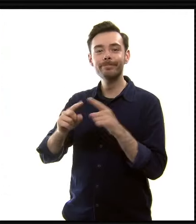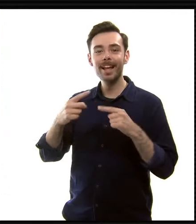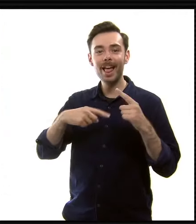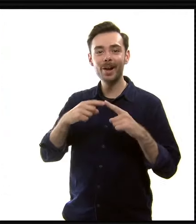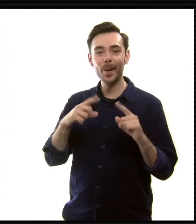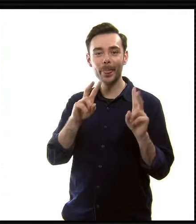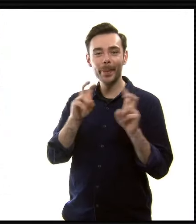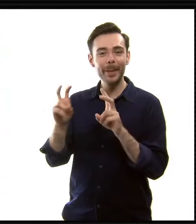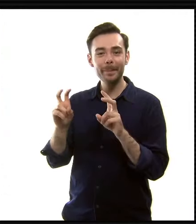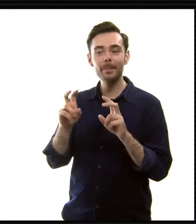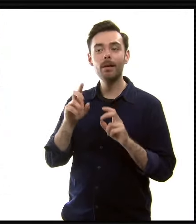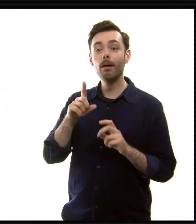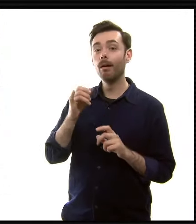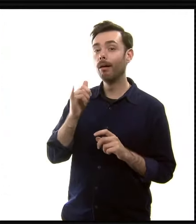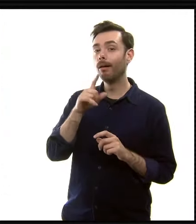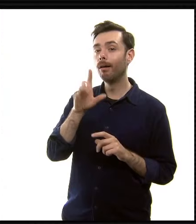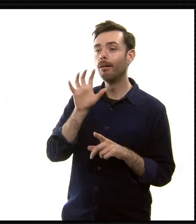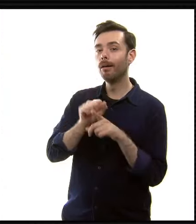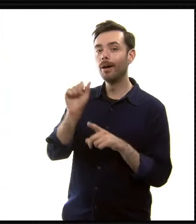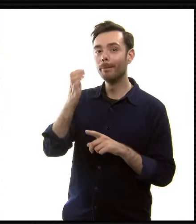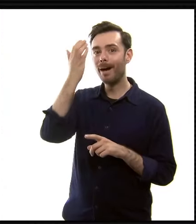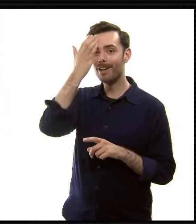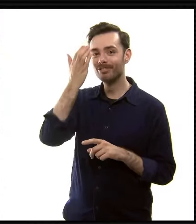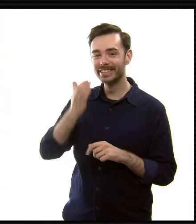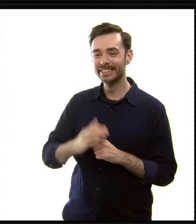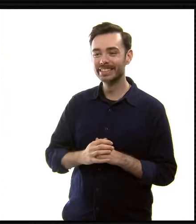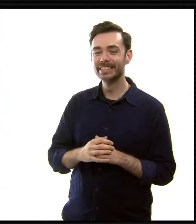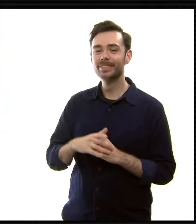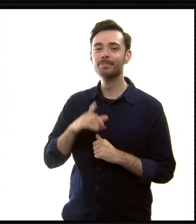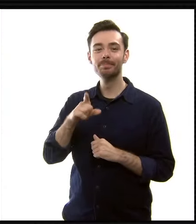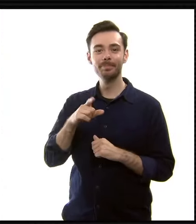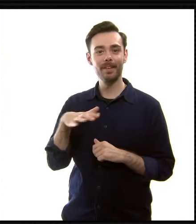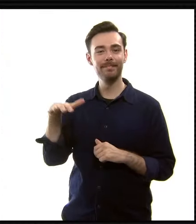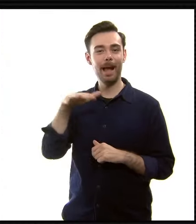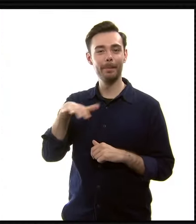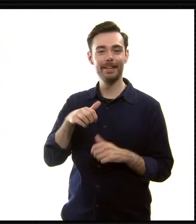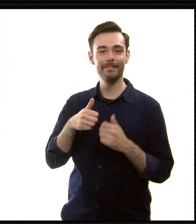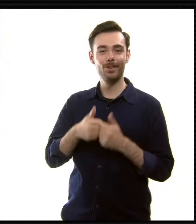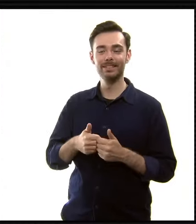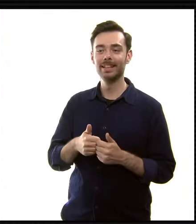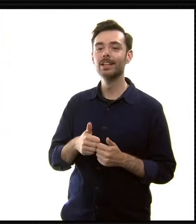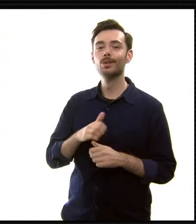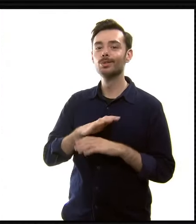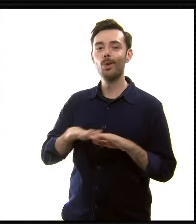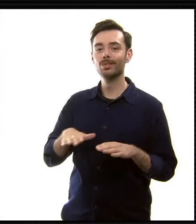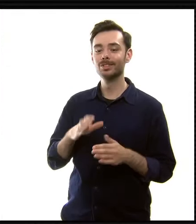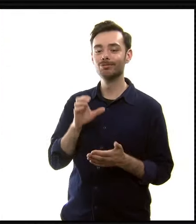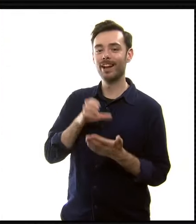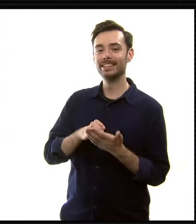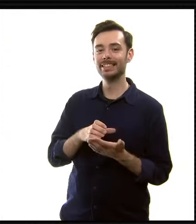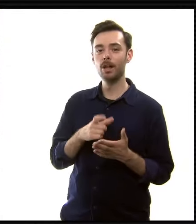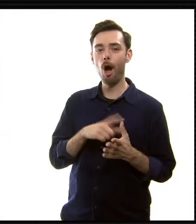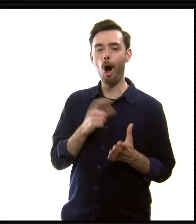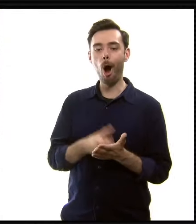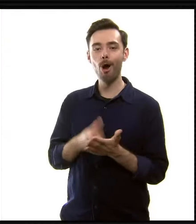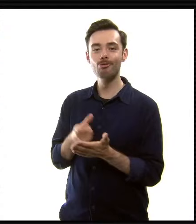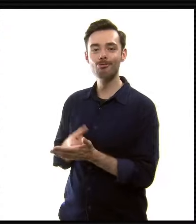spot a pirate in there. And it's all family friendly and not rated R. Robot?